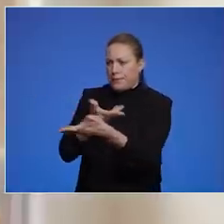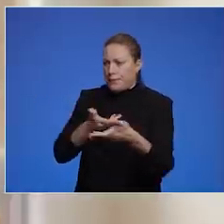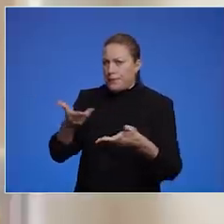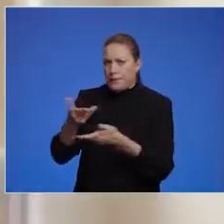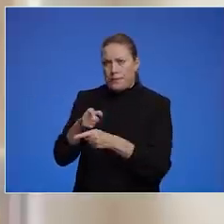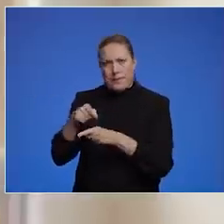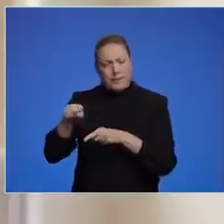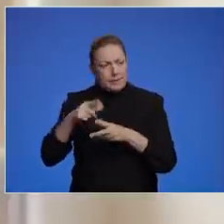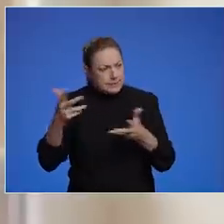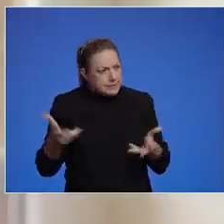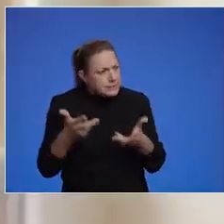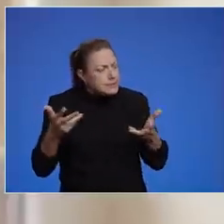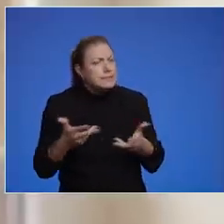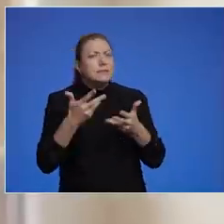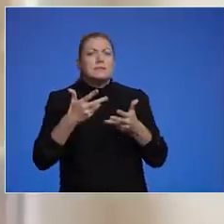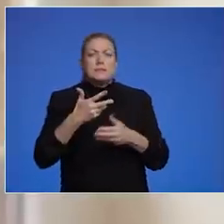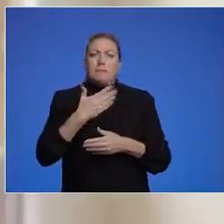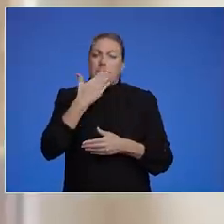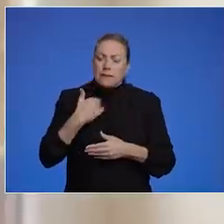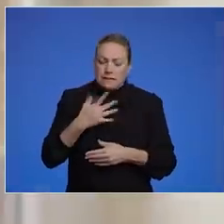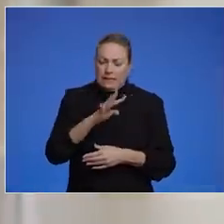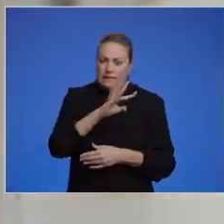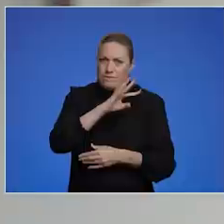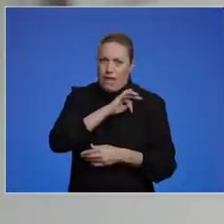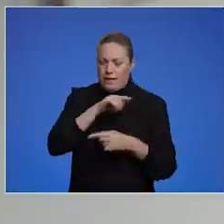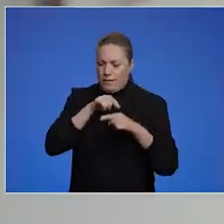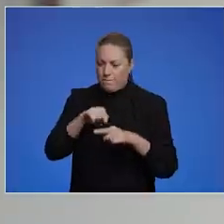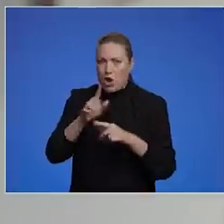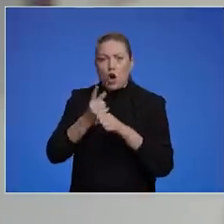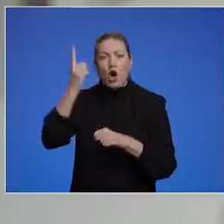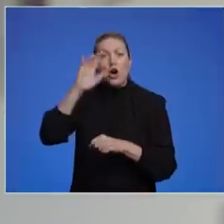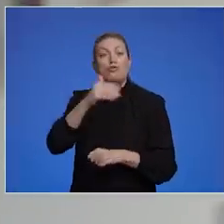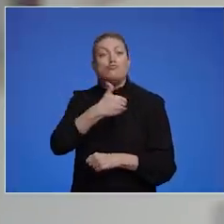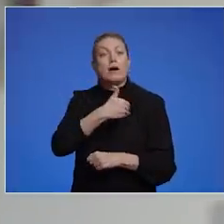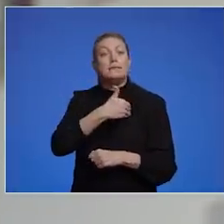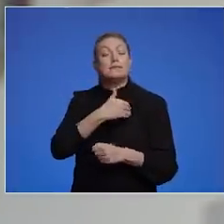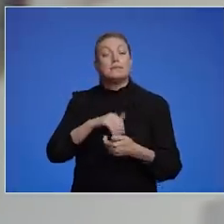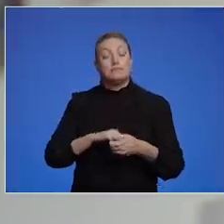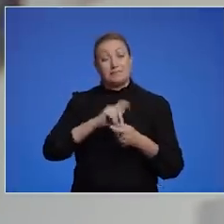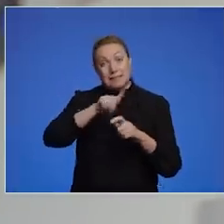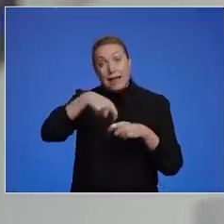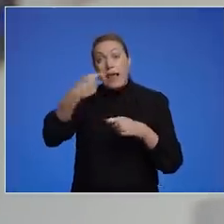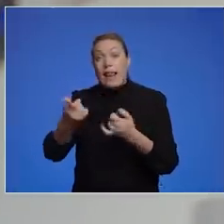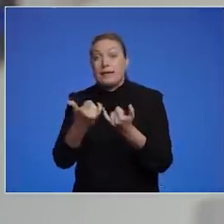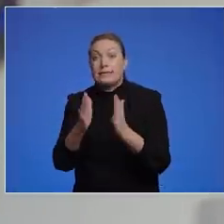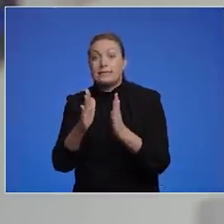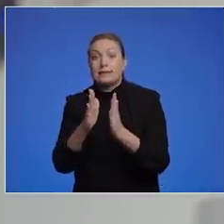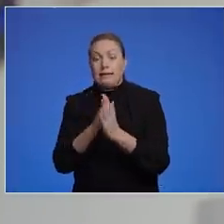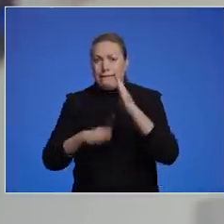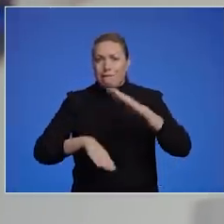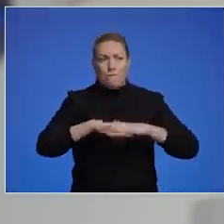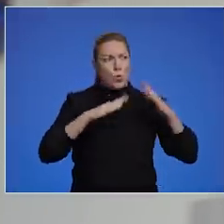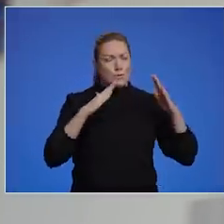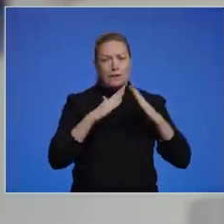to remain faithful to the grace God had given them. The next Sabbath, almost the whole town assembled to hear